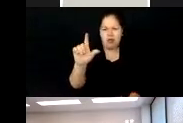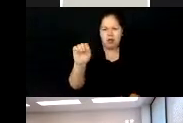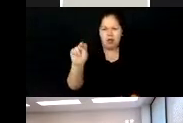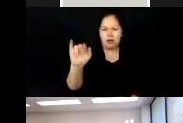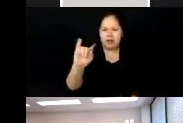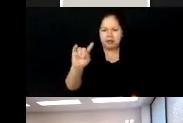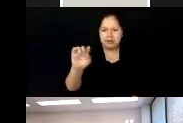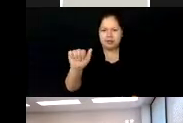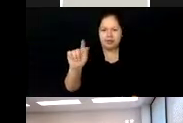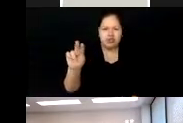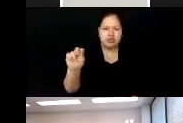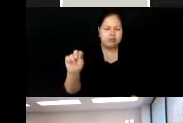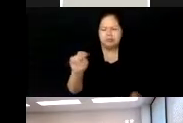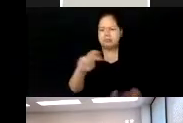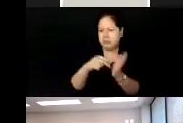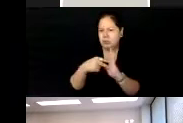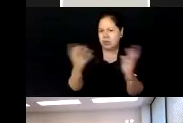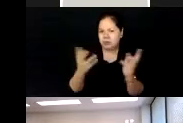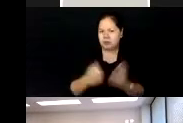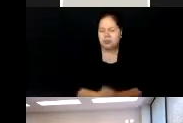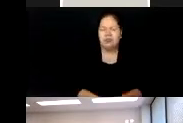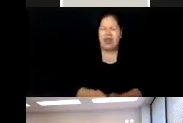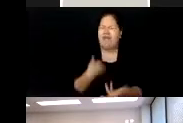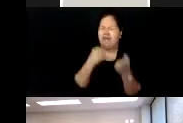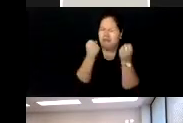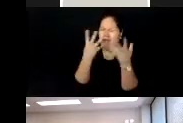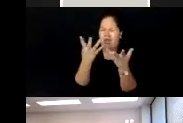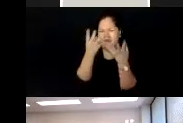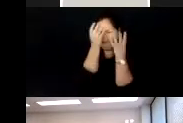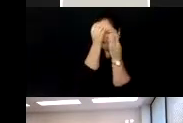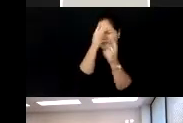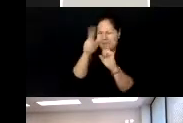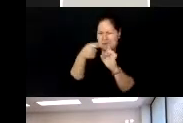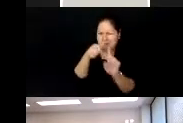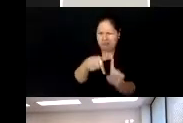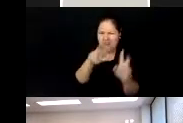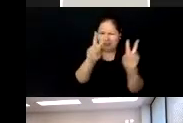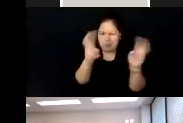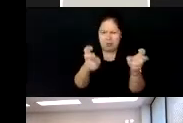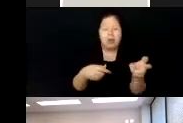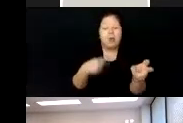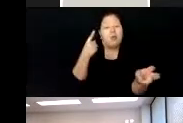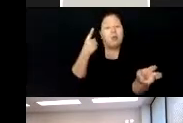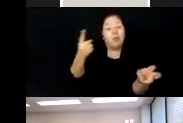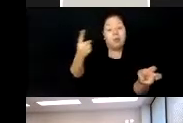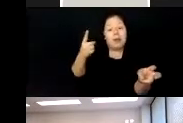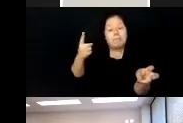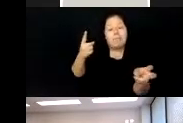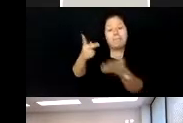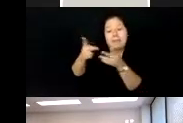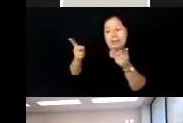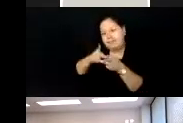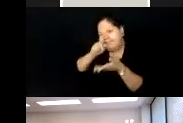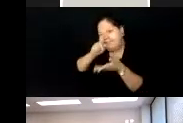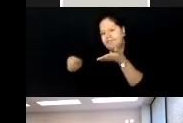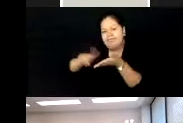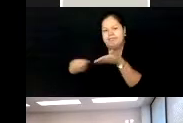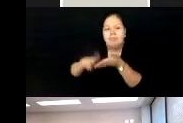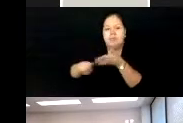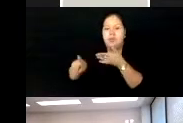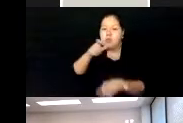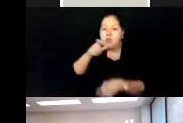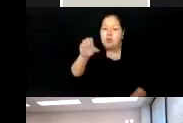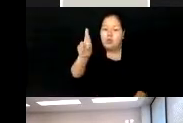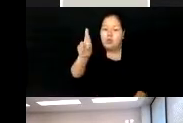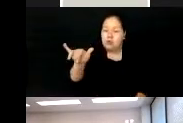There's a lot of work around this. One source we pulled from comes from Corey Wilson's Pulling Together